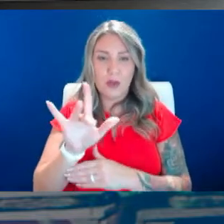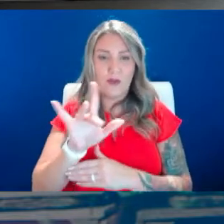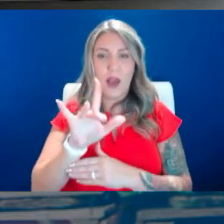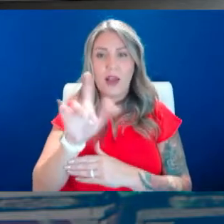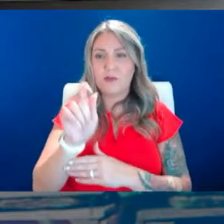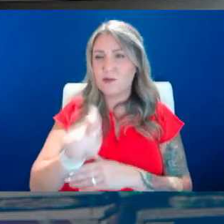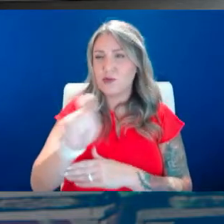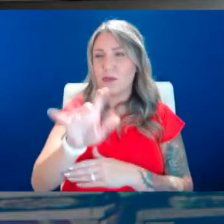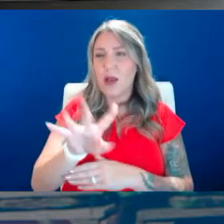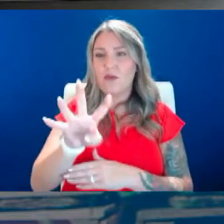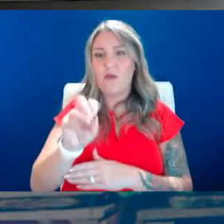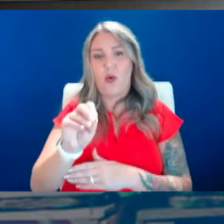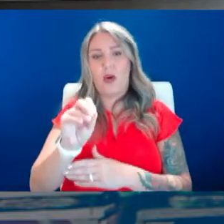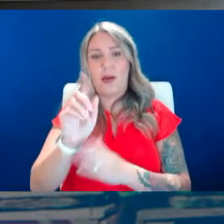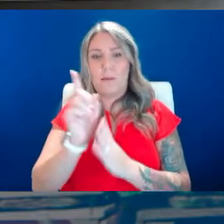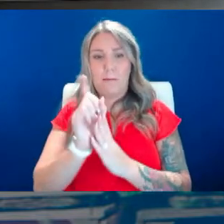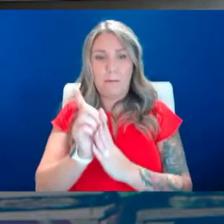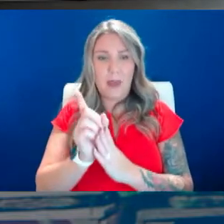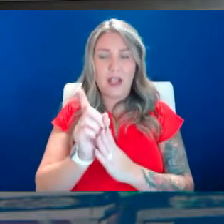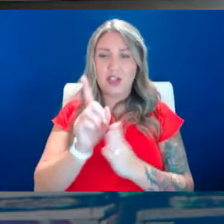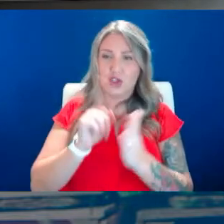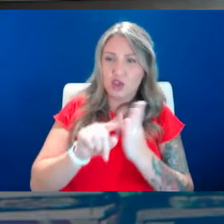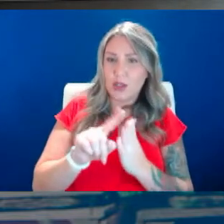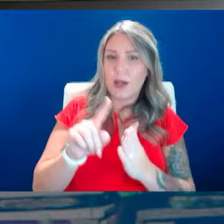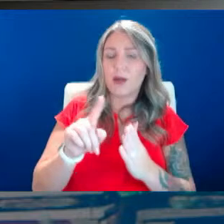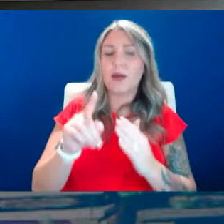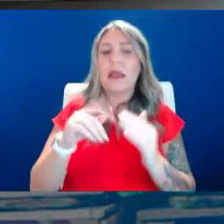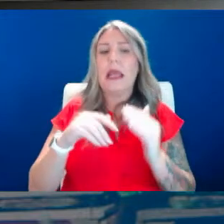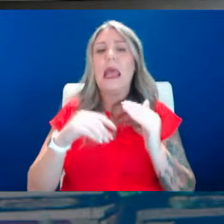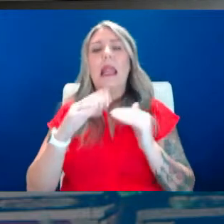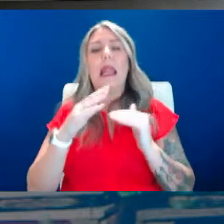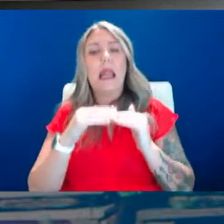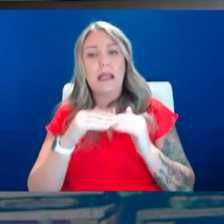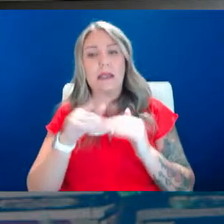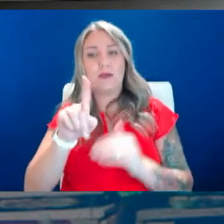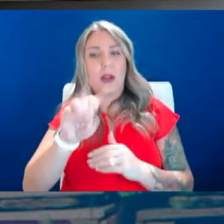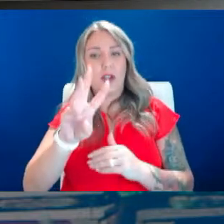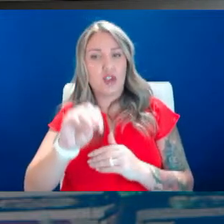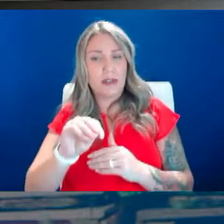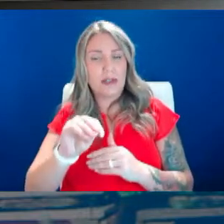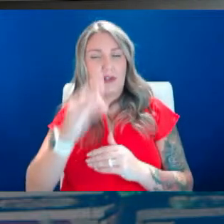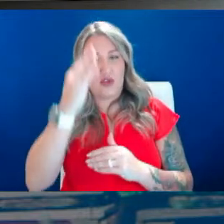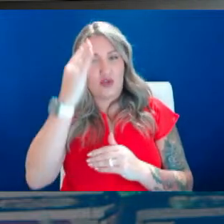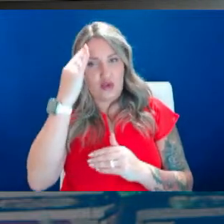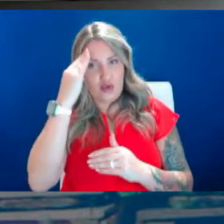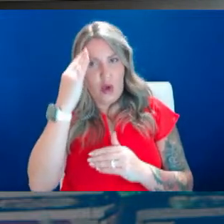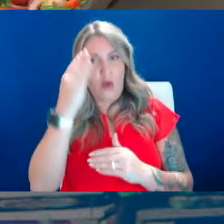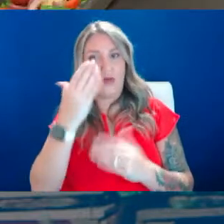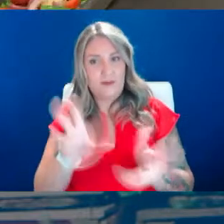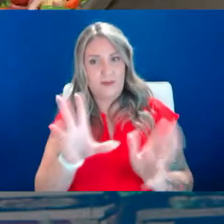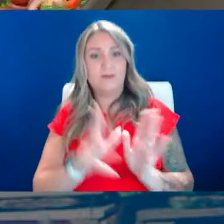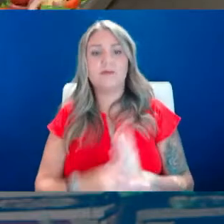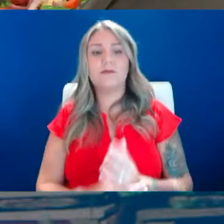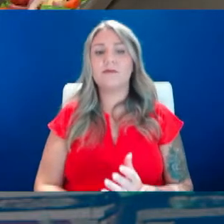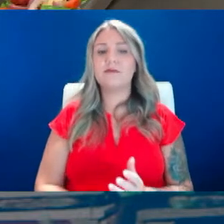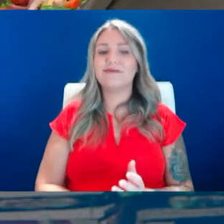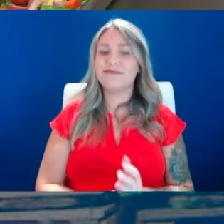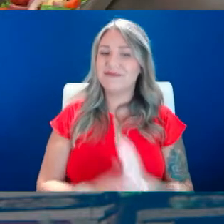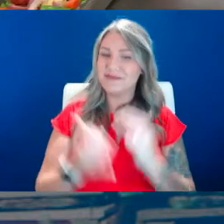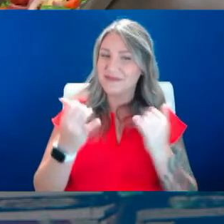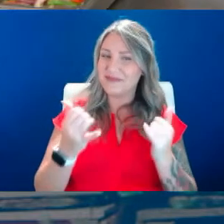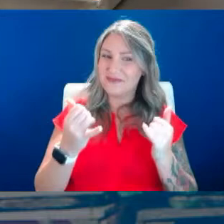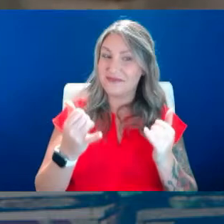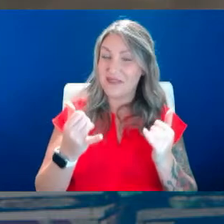40 minutes. We want to check to make sure it hits at least 160 so that you know that it's nice and done. And now it's time to get these things